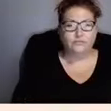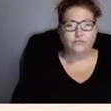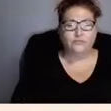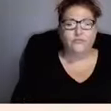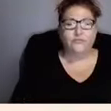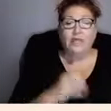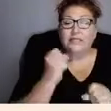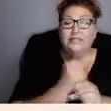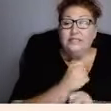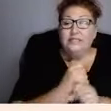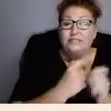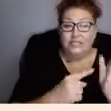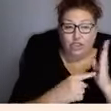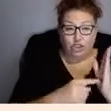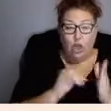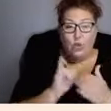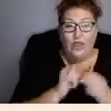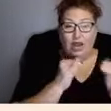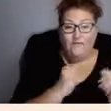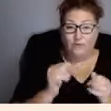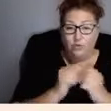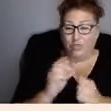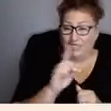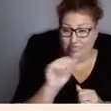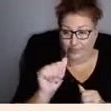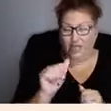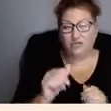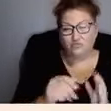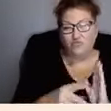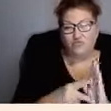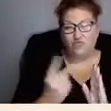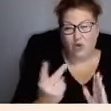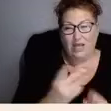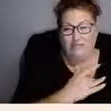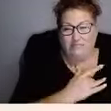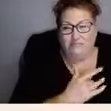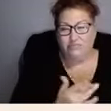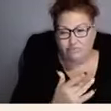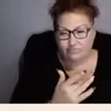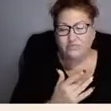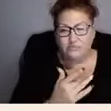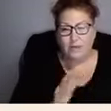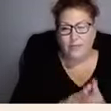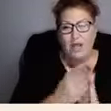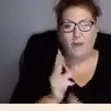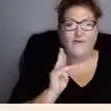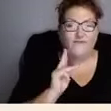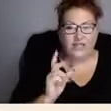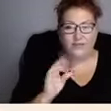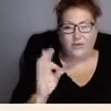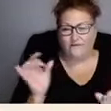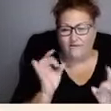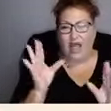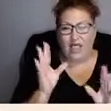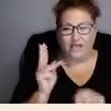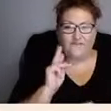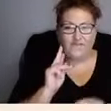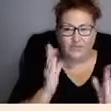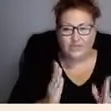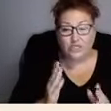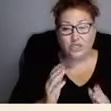Statistics reveal that individuals with disabilities are twice as likely to be victims of violent victimization as people without